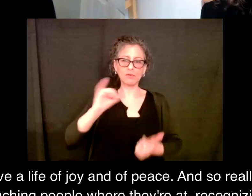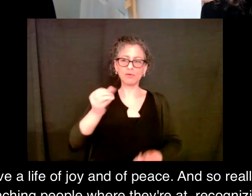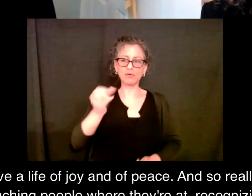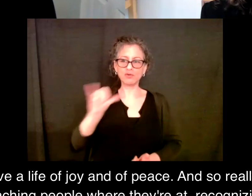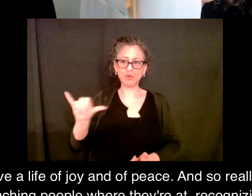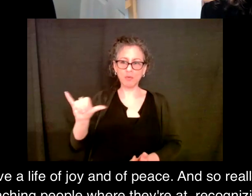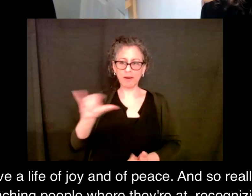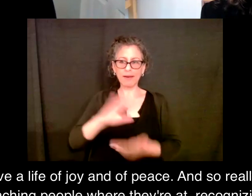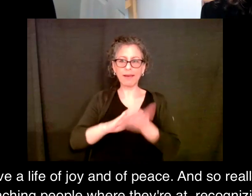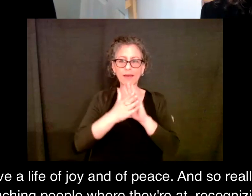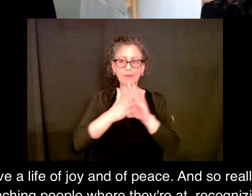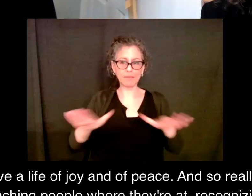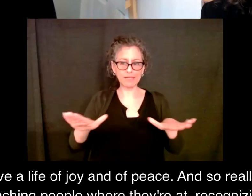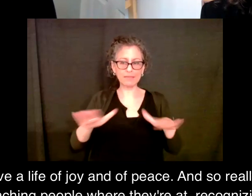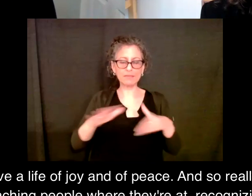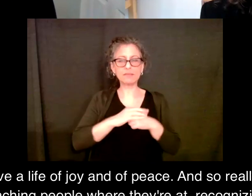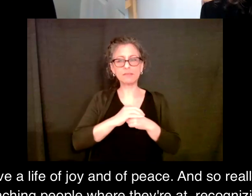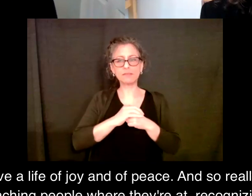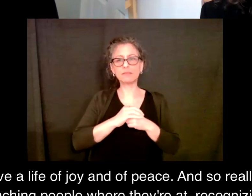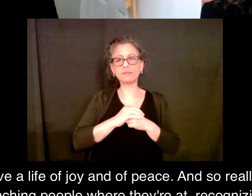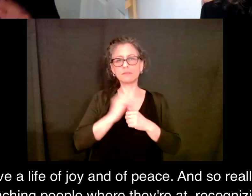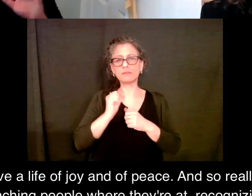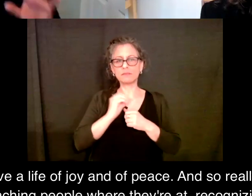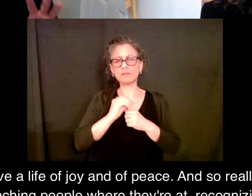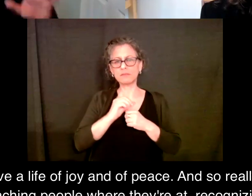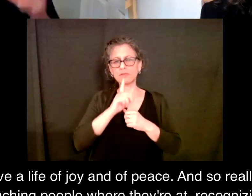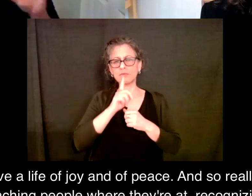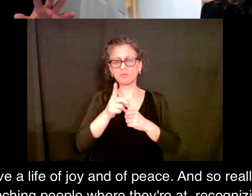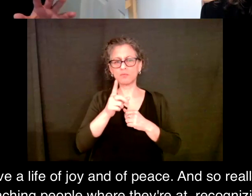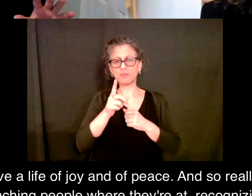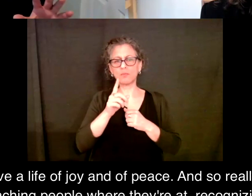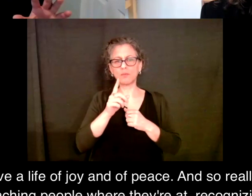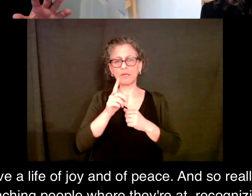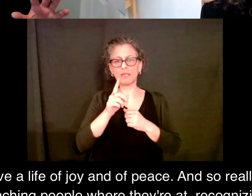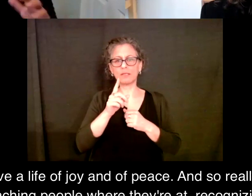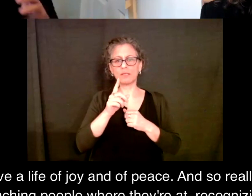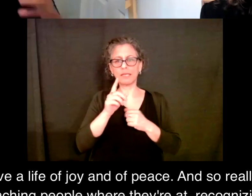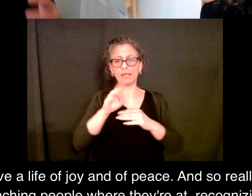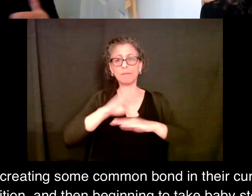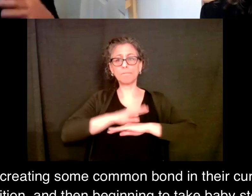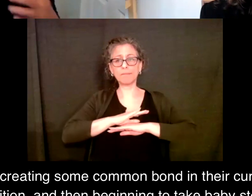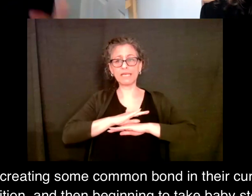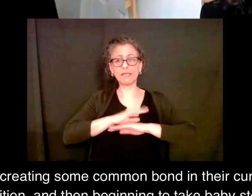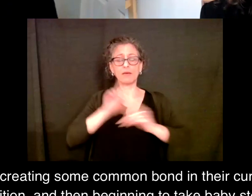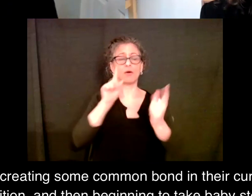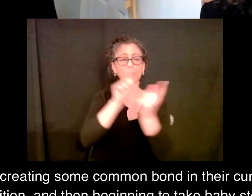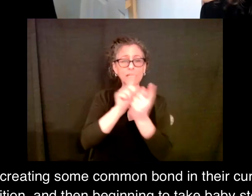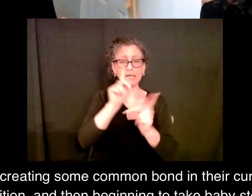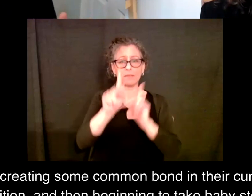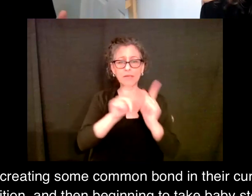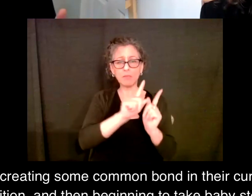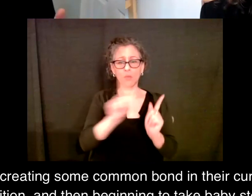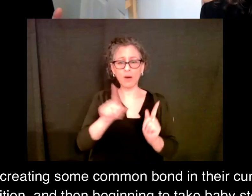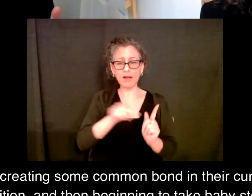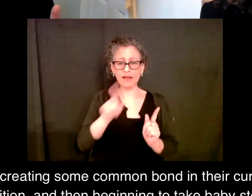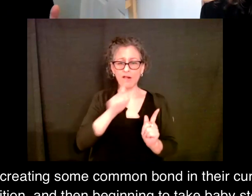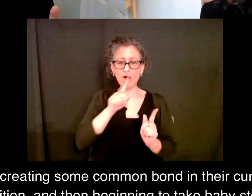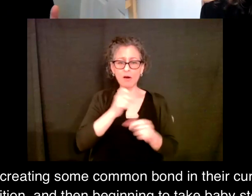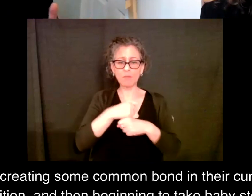peace. And so really reaching people where they're at, recognizing and creating some common